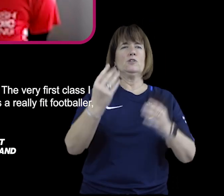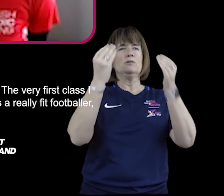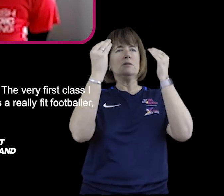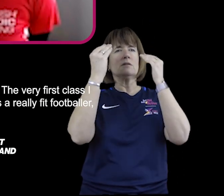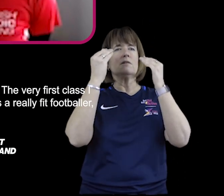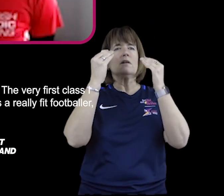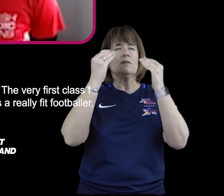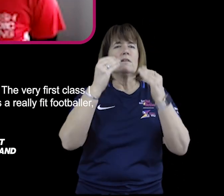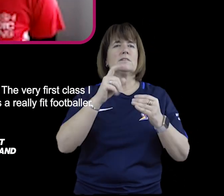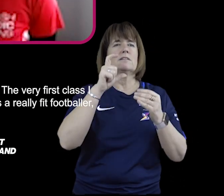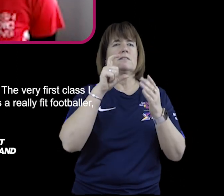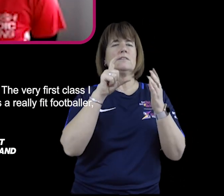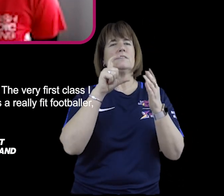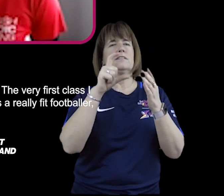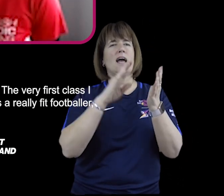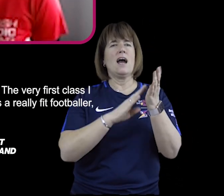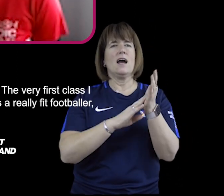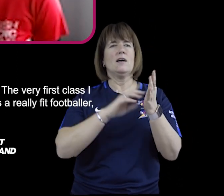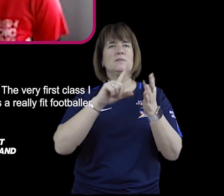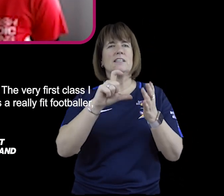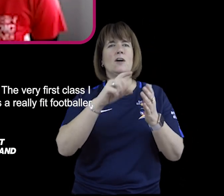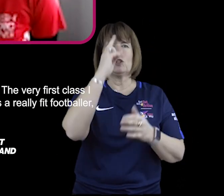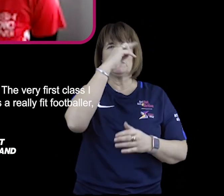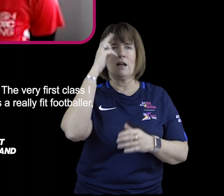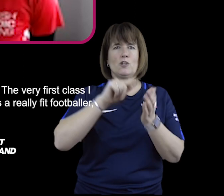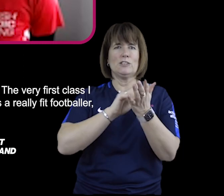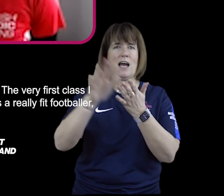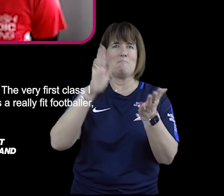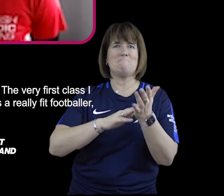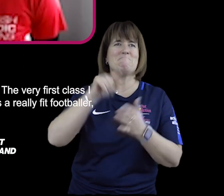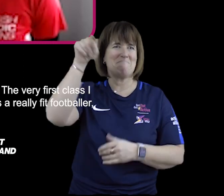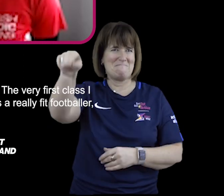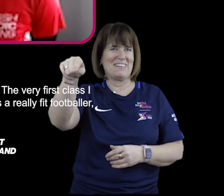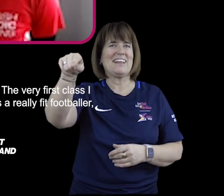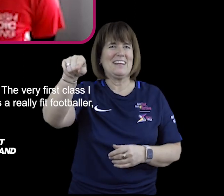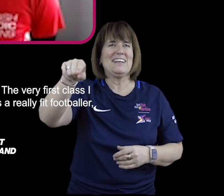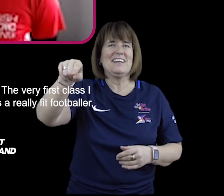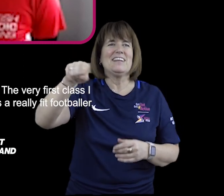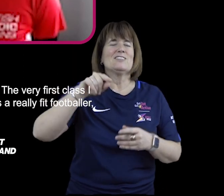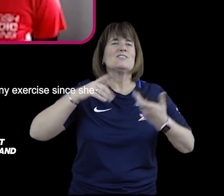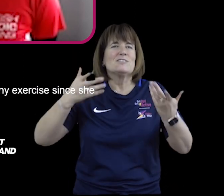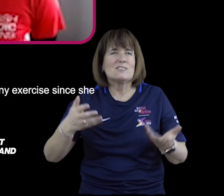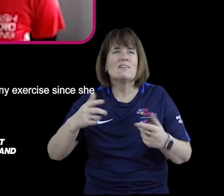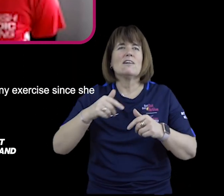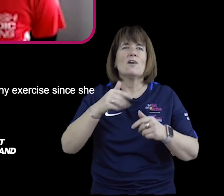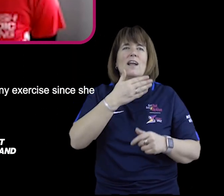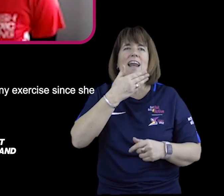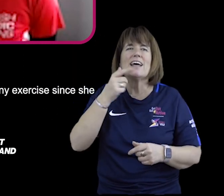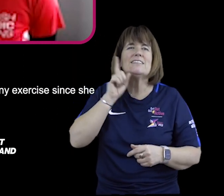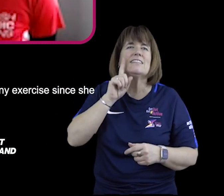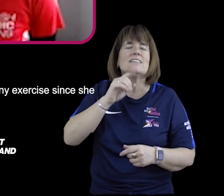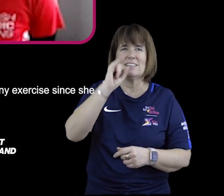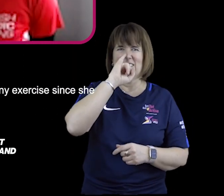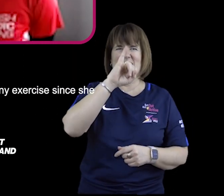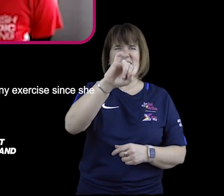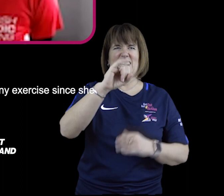first class I ever ran was for QMC Hospital in Nottingham, and they got a group of staff. There was like a really fit footballer, and then there was a